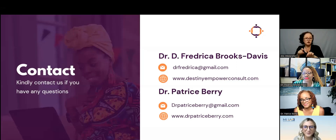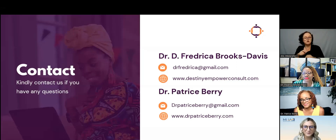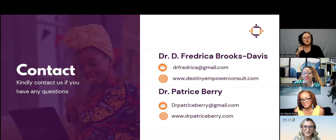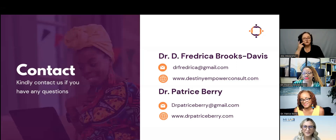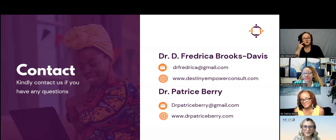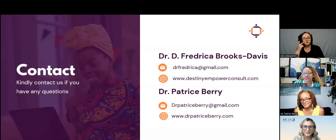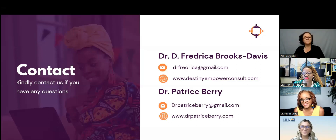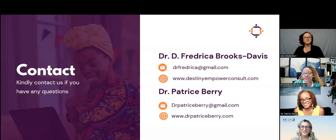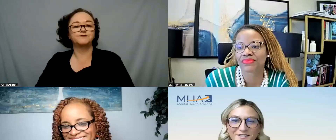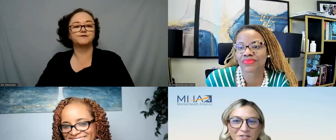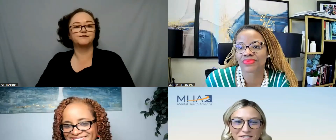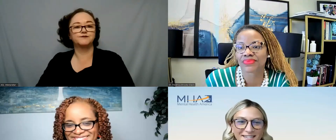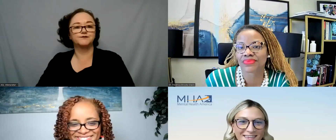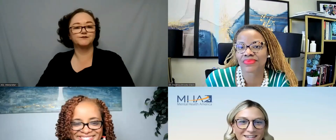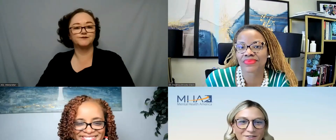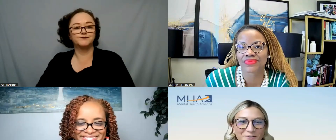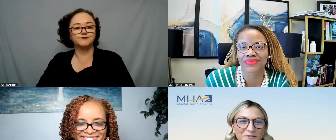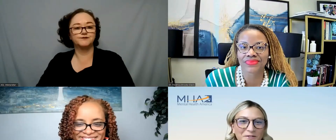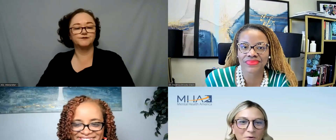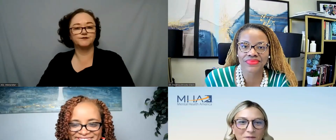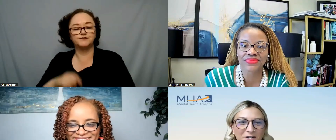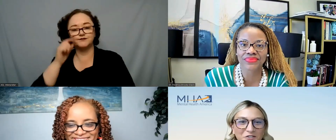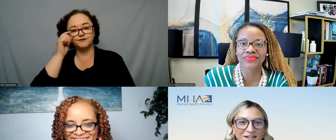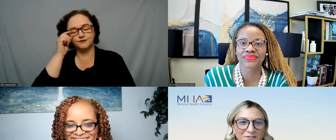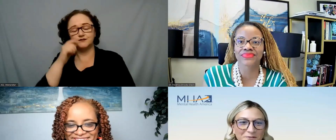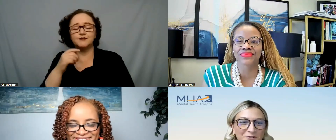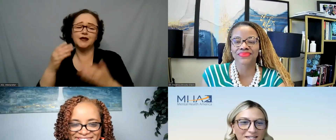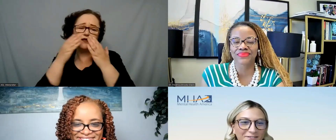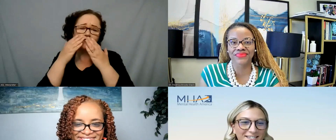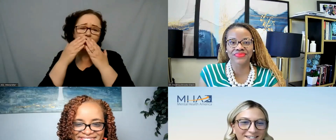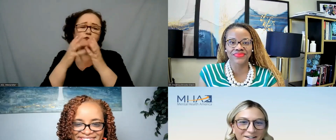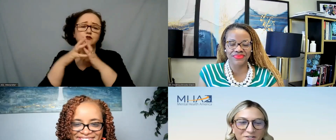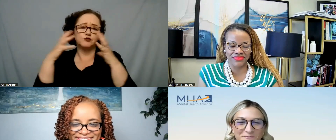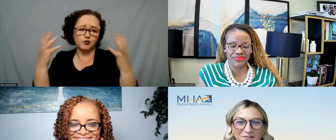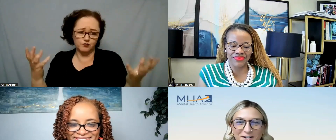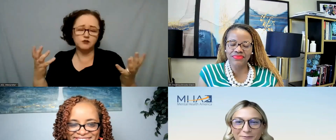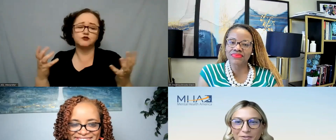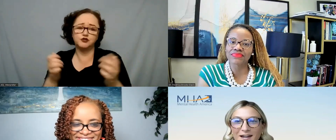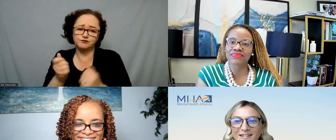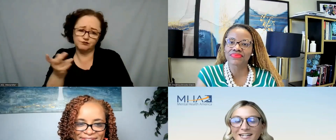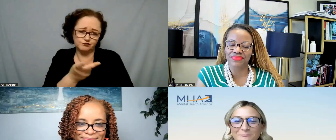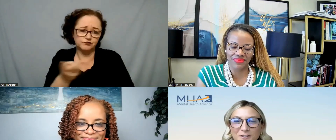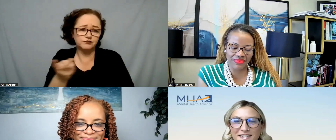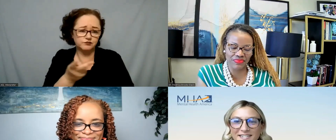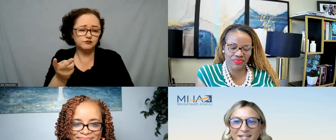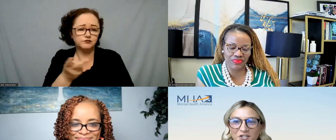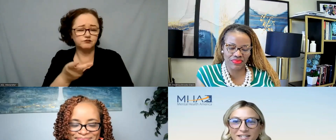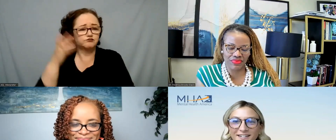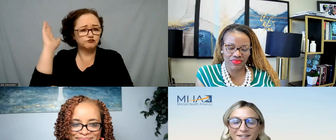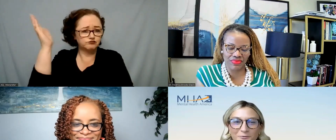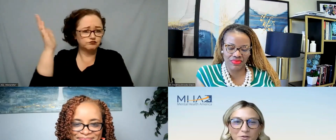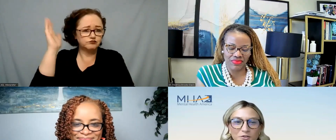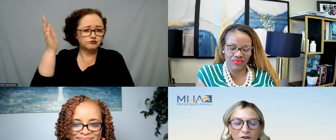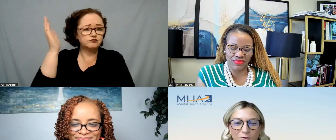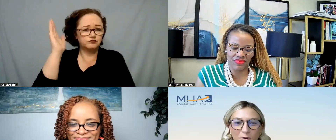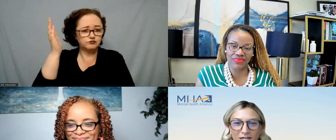absolutely first just thank you so much Dr. Davis and Dr. Berry for that presentation